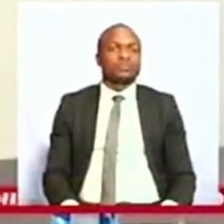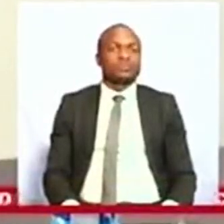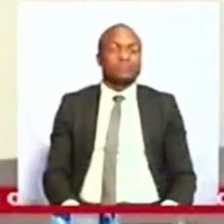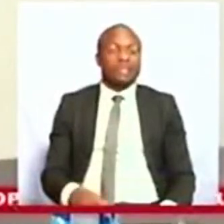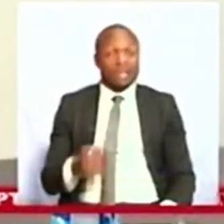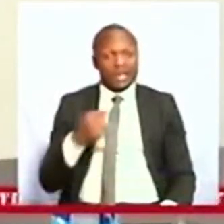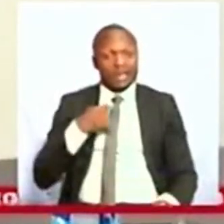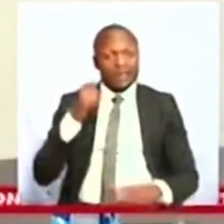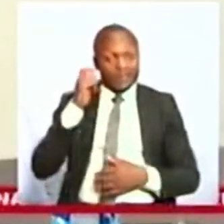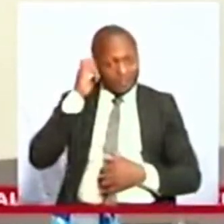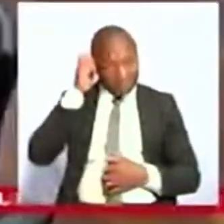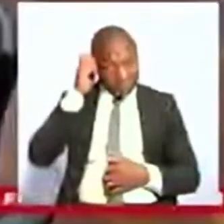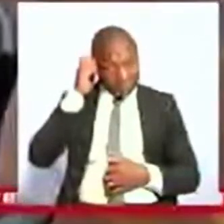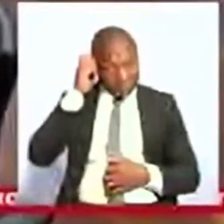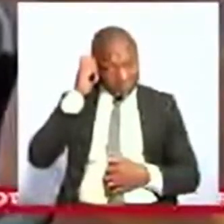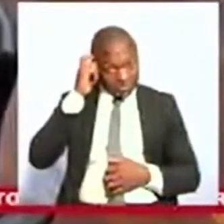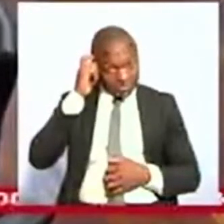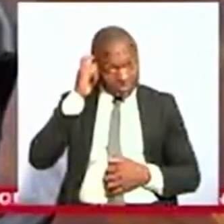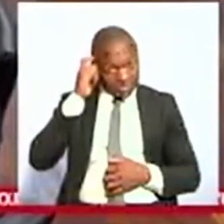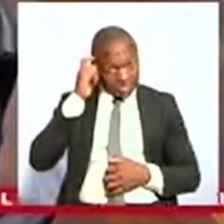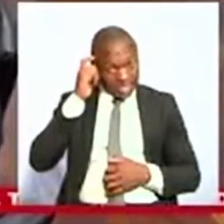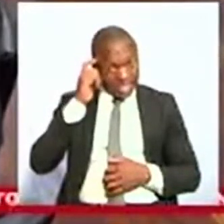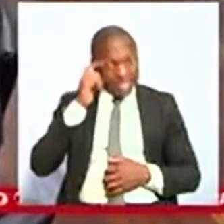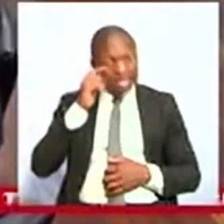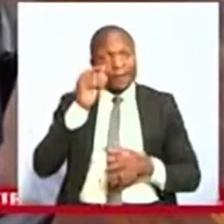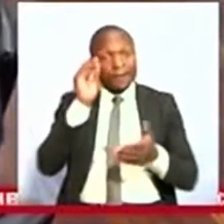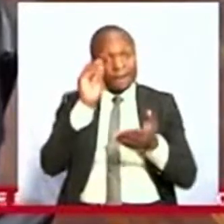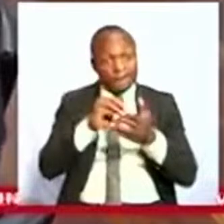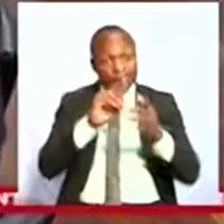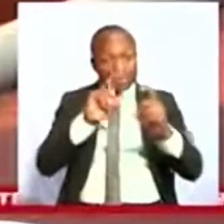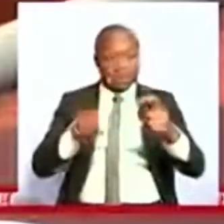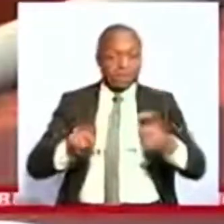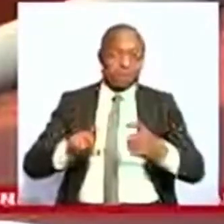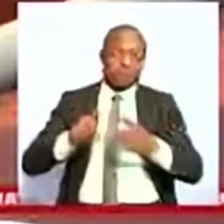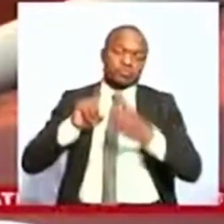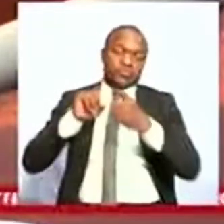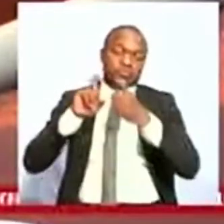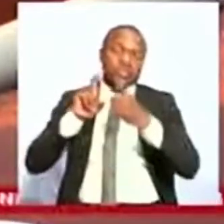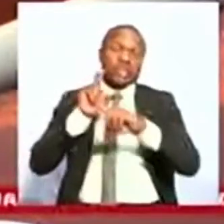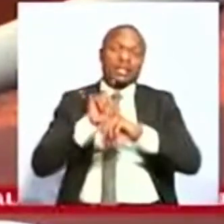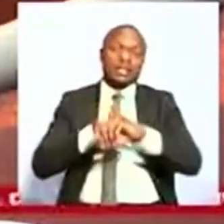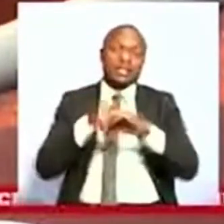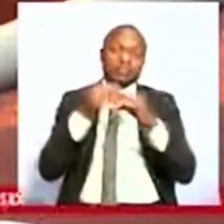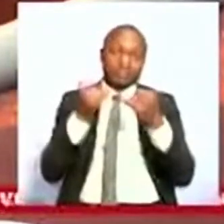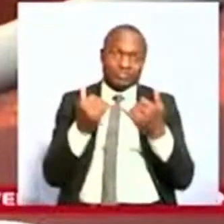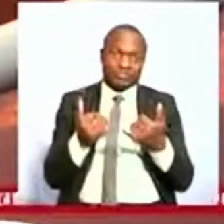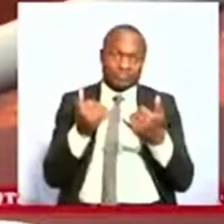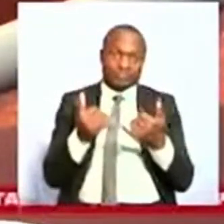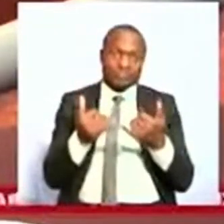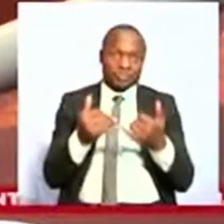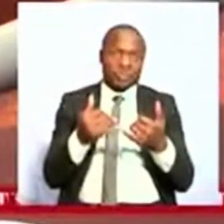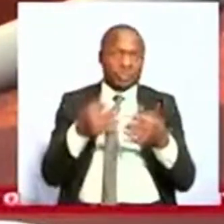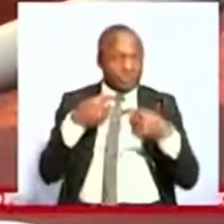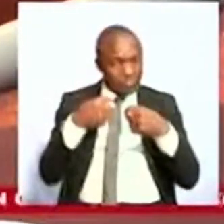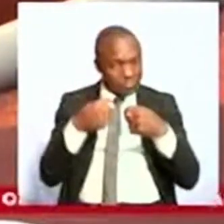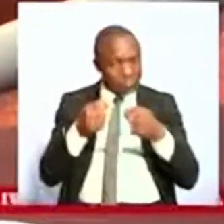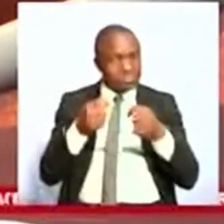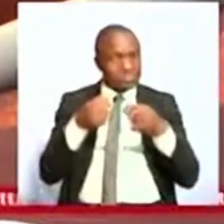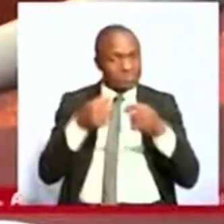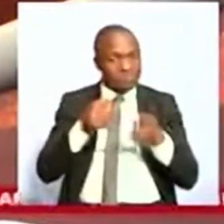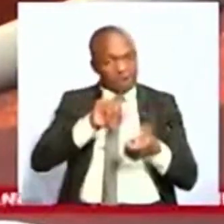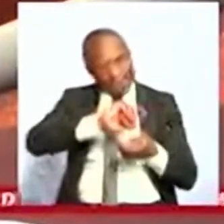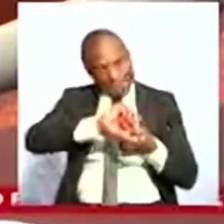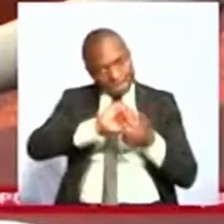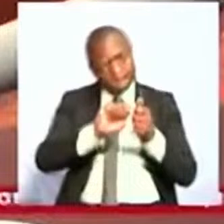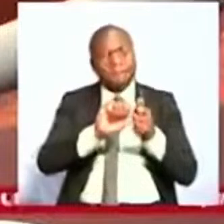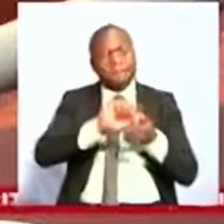I think it would pose a challenge, especially at the point where we are at now. We have made the necessary changes